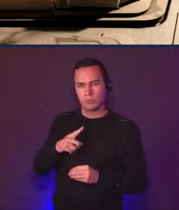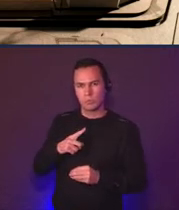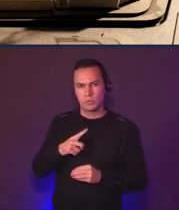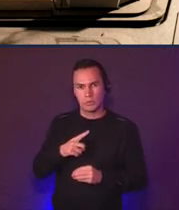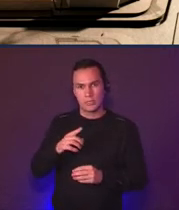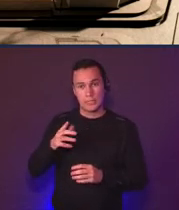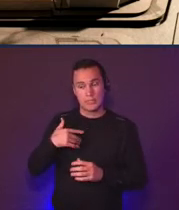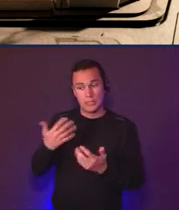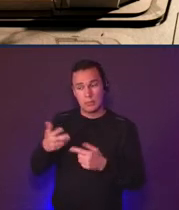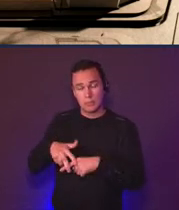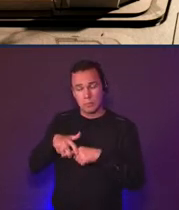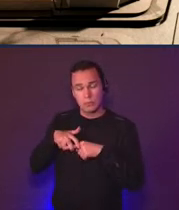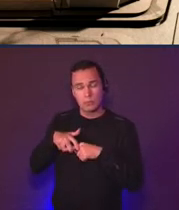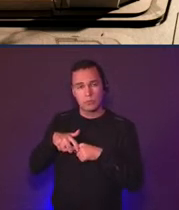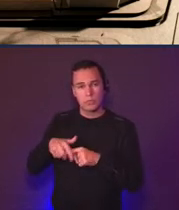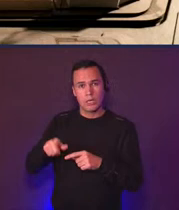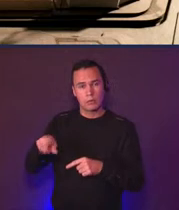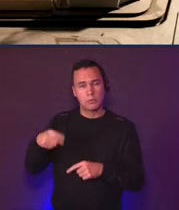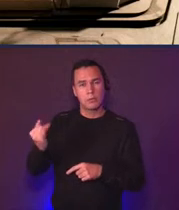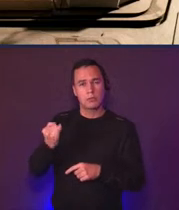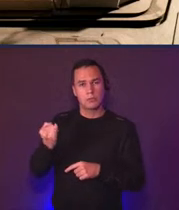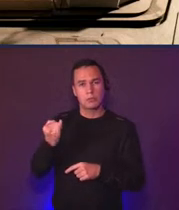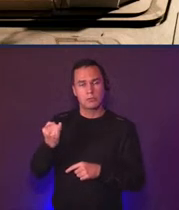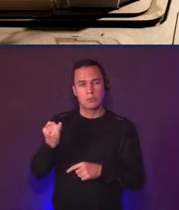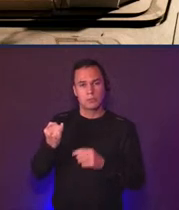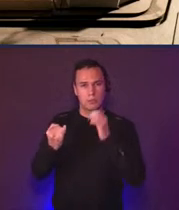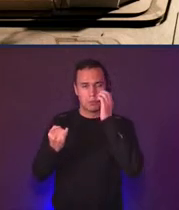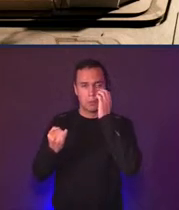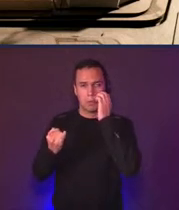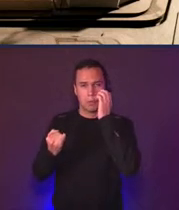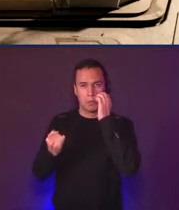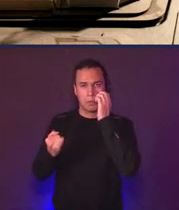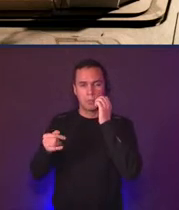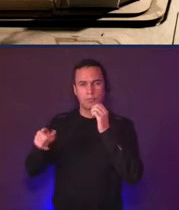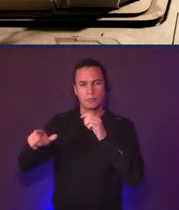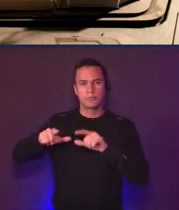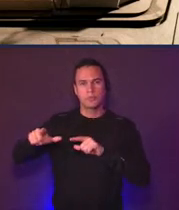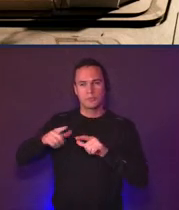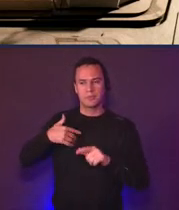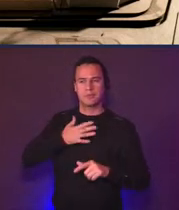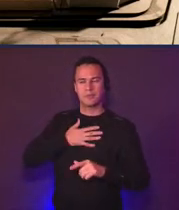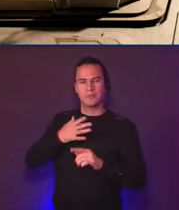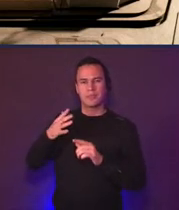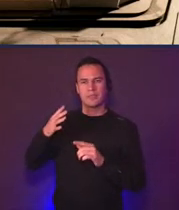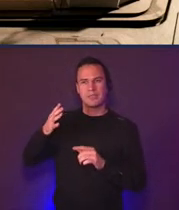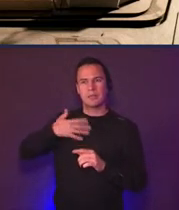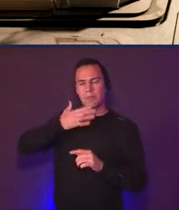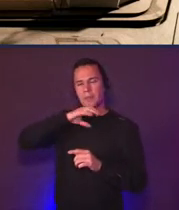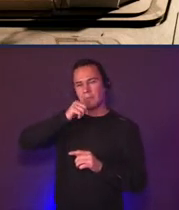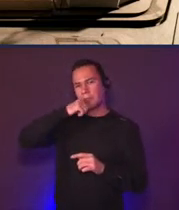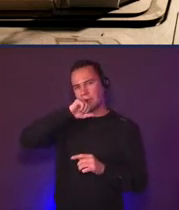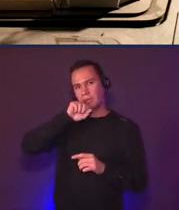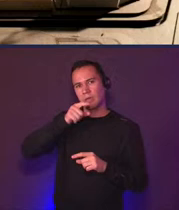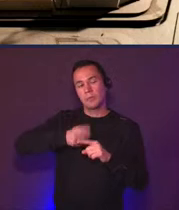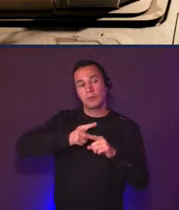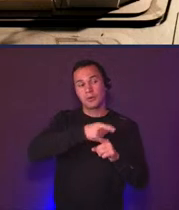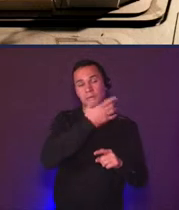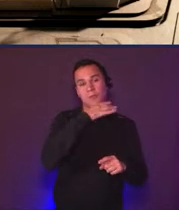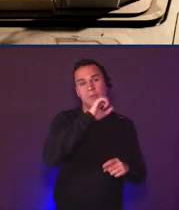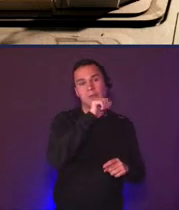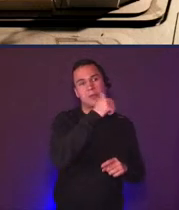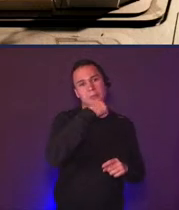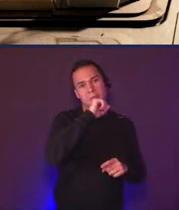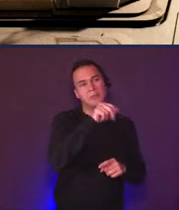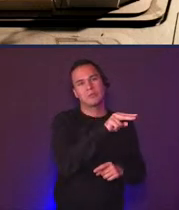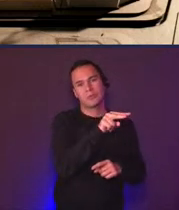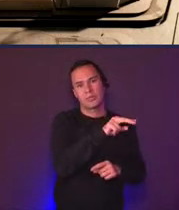the reason why that was important and how it relates to the work of my parents is because my dad and my mom